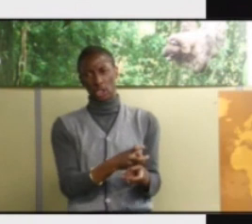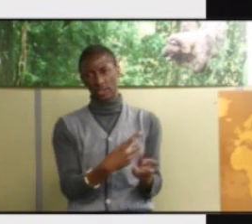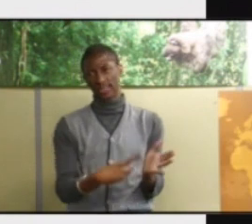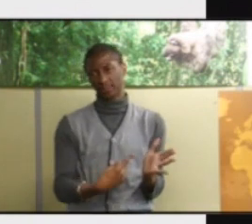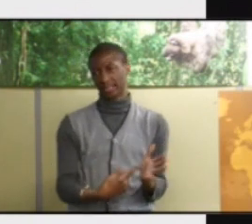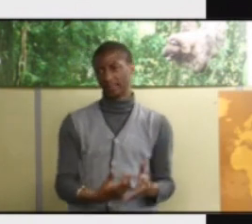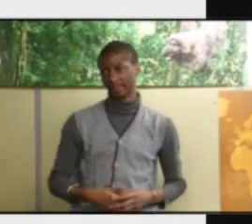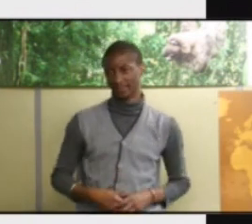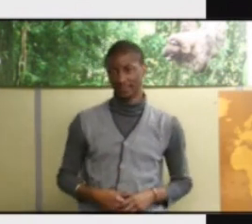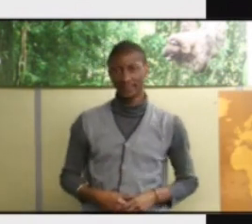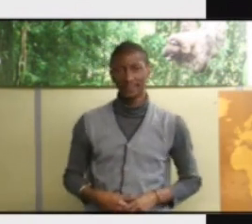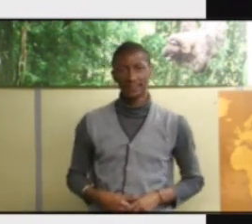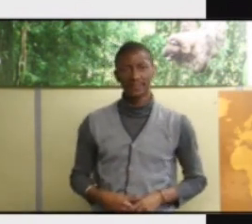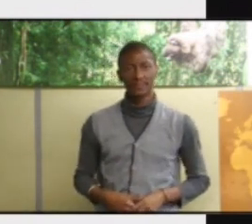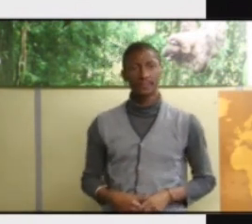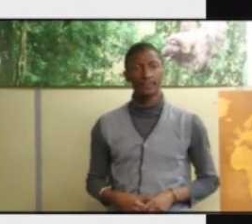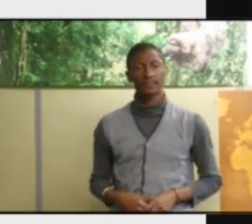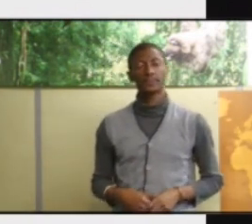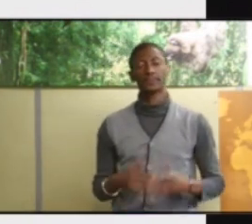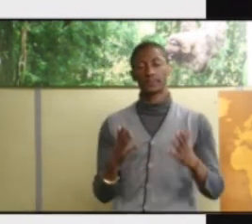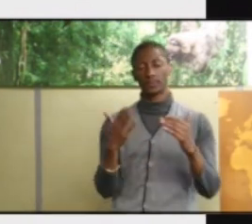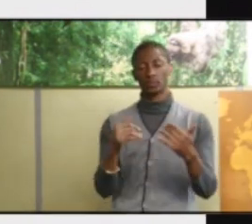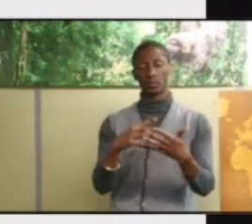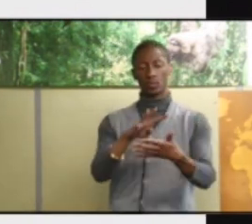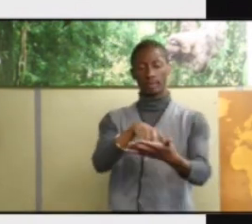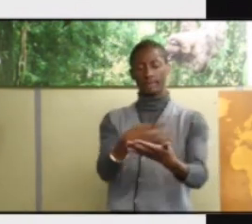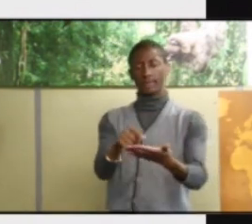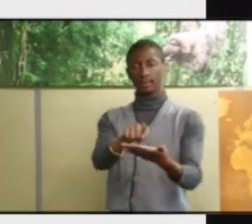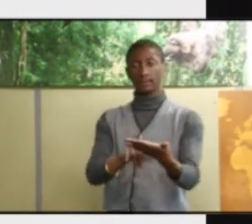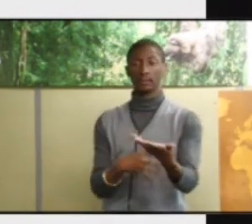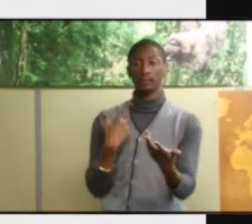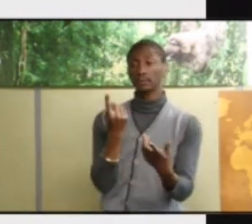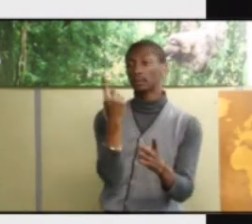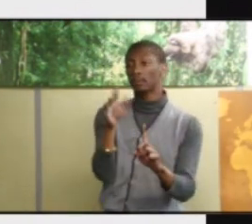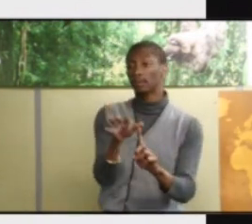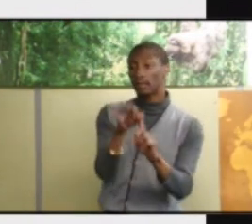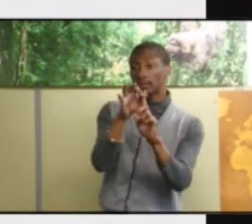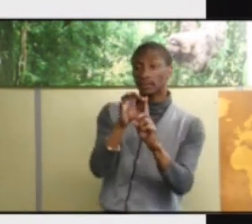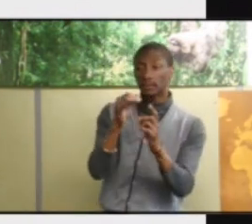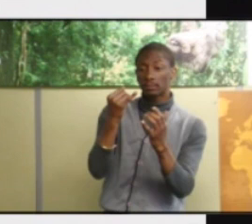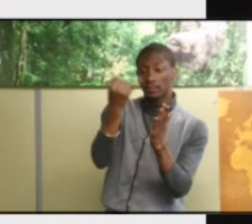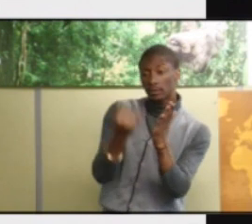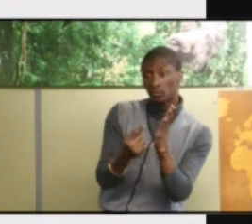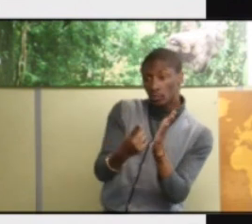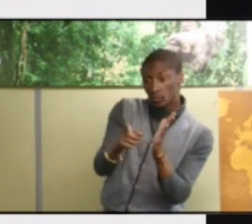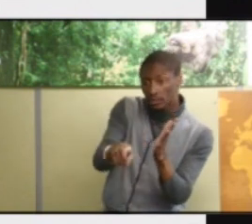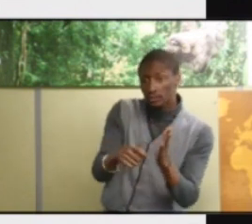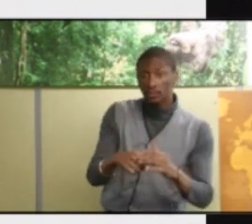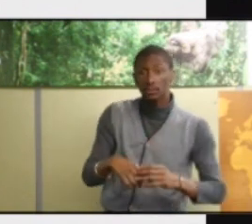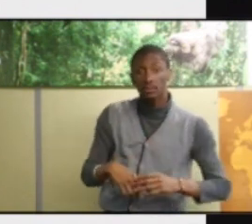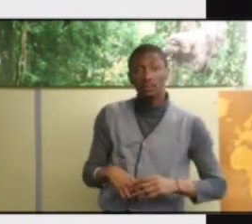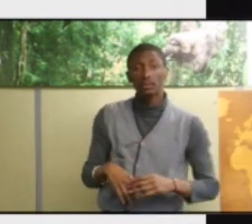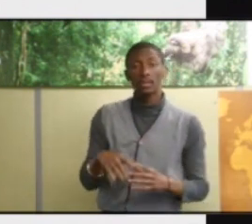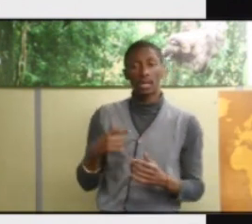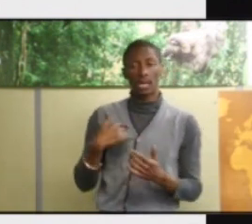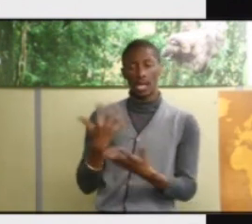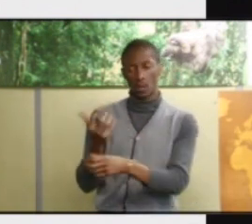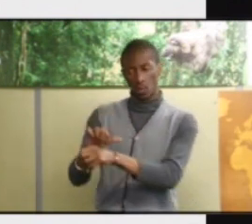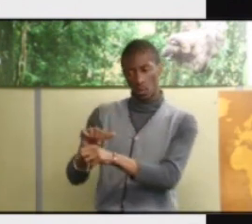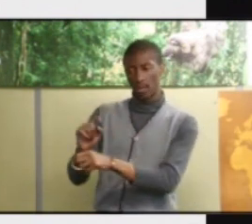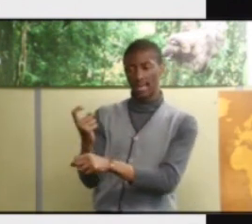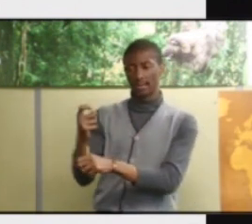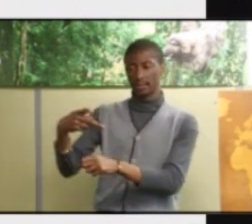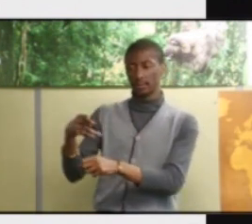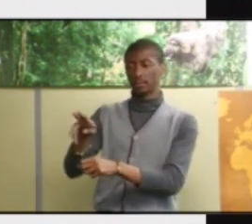In the graphic area, are there any custom illustrations that you need? Is there, when I was at X Plus,